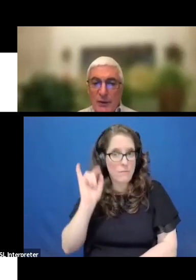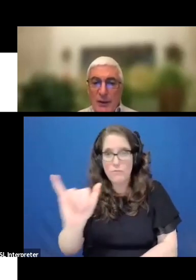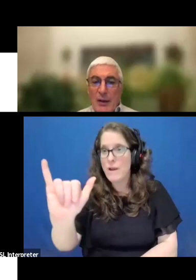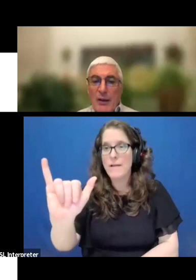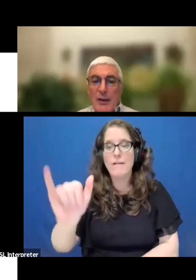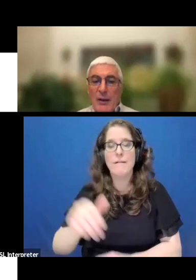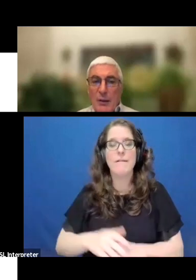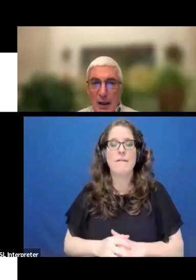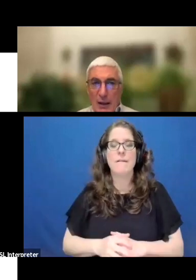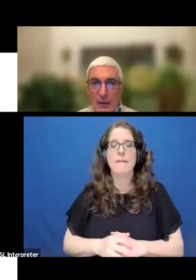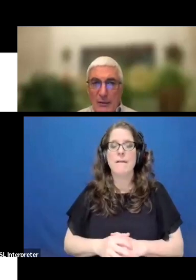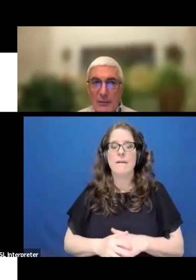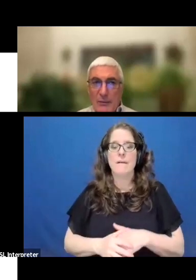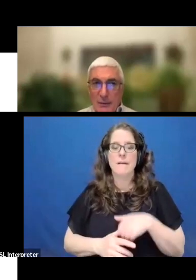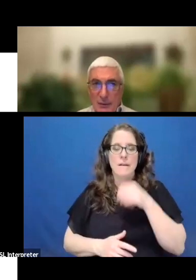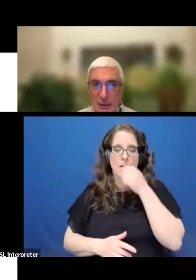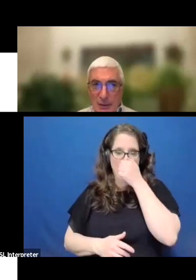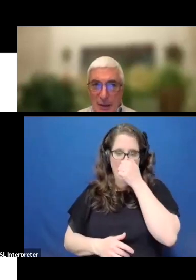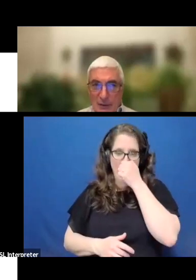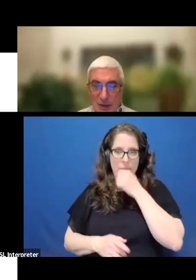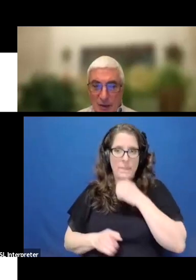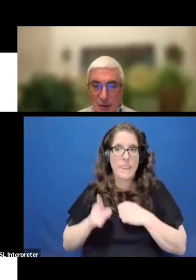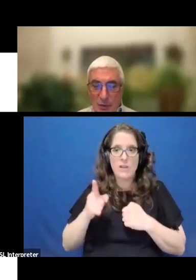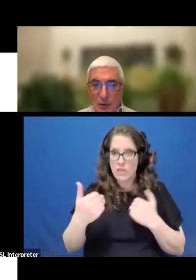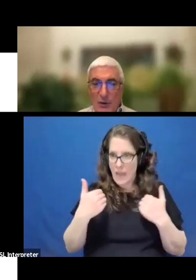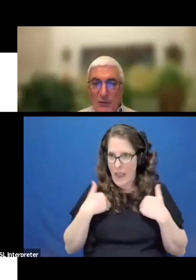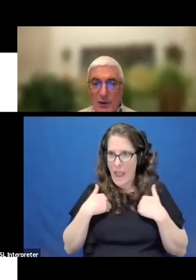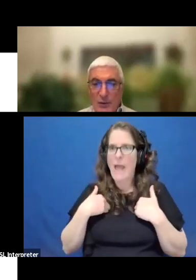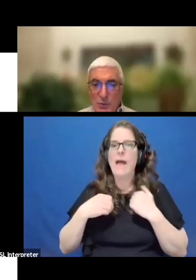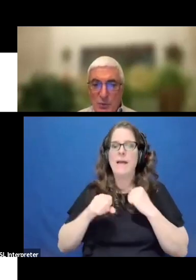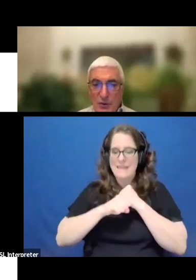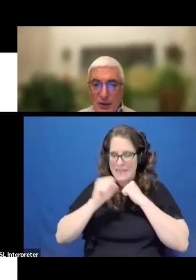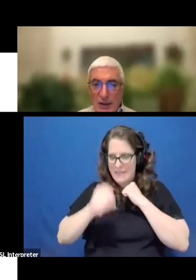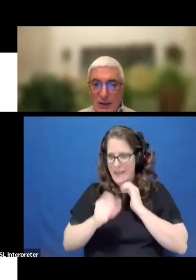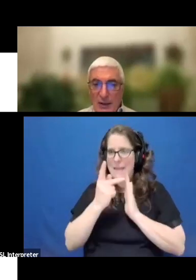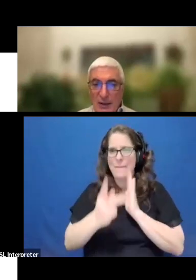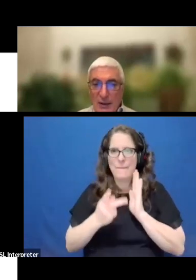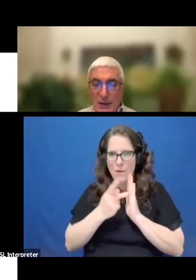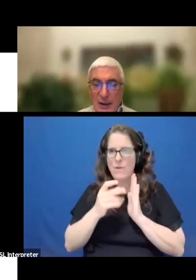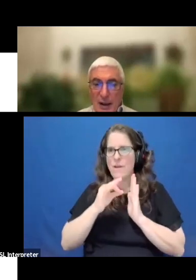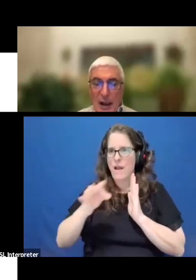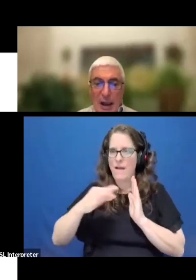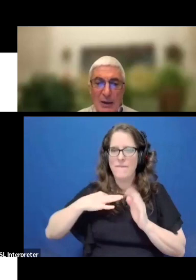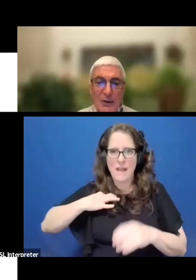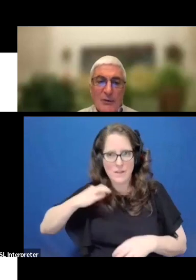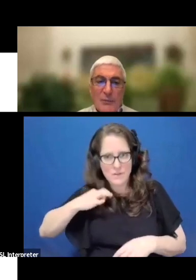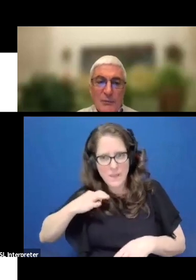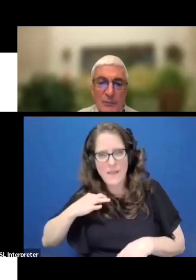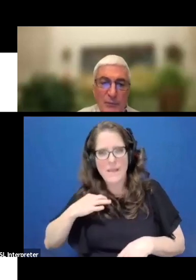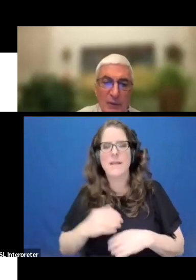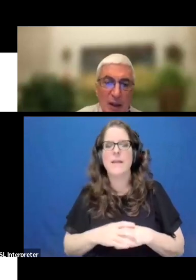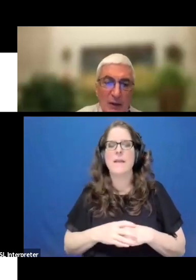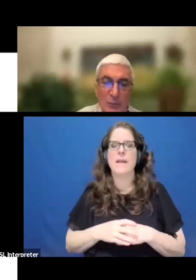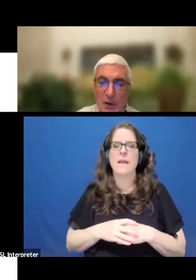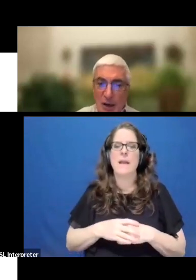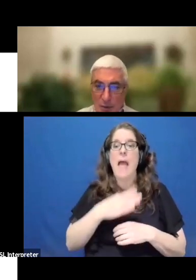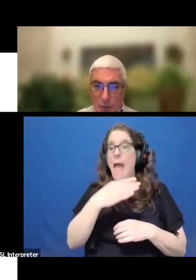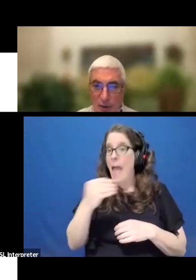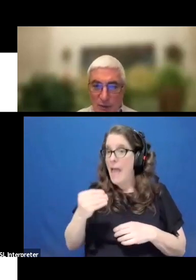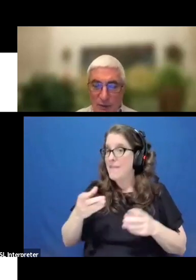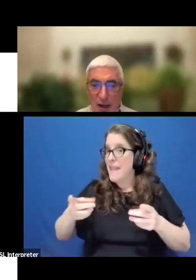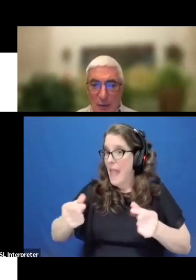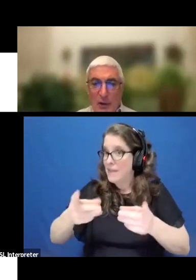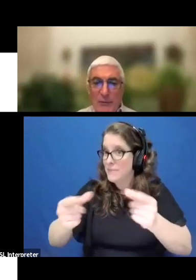incentives like the extended period of eligibility and